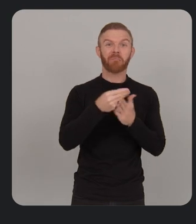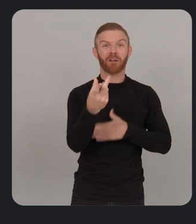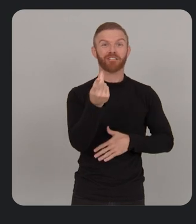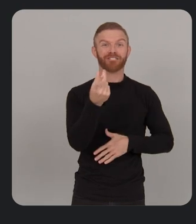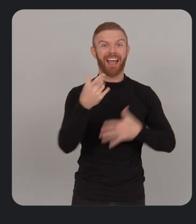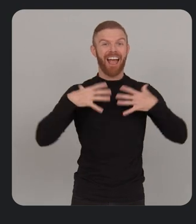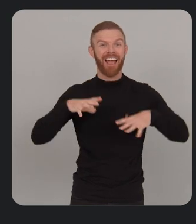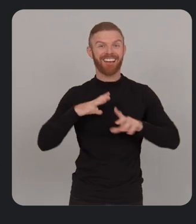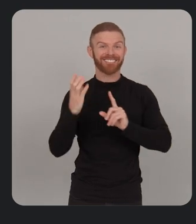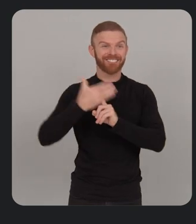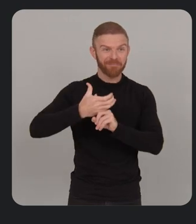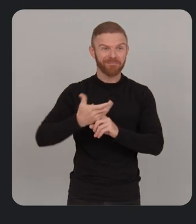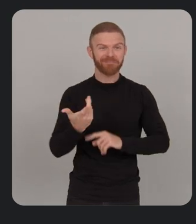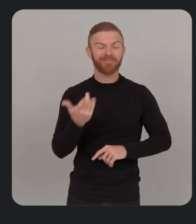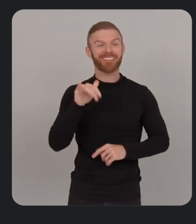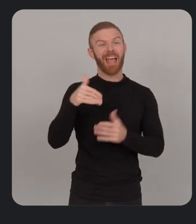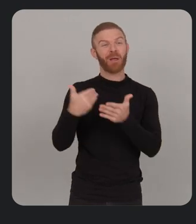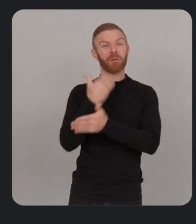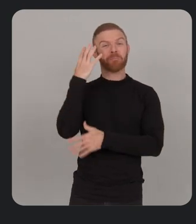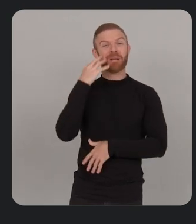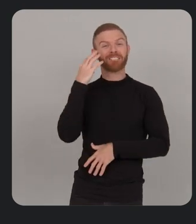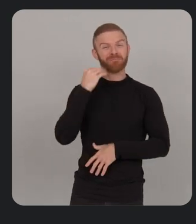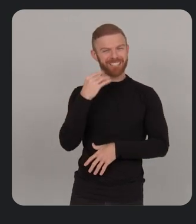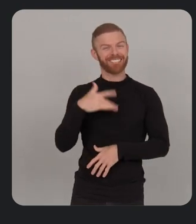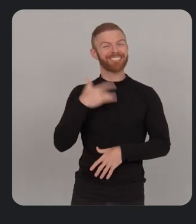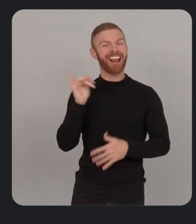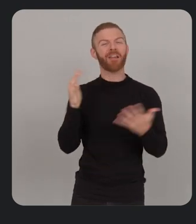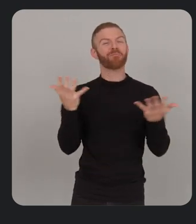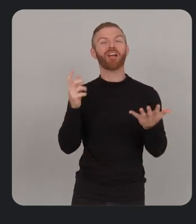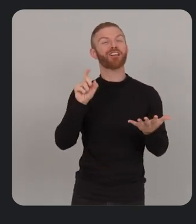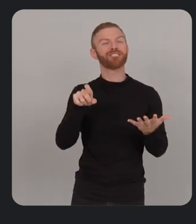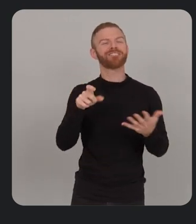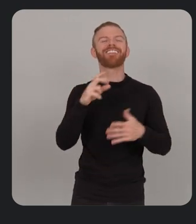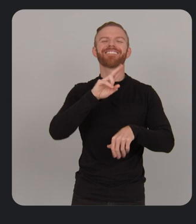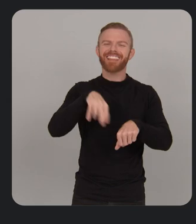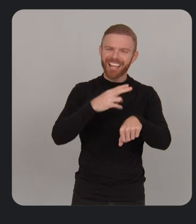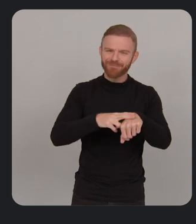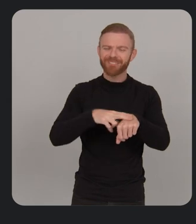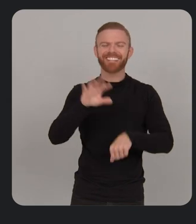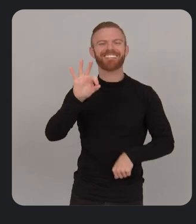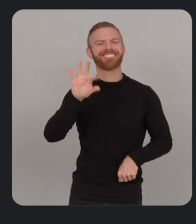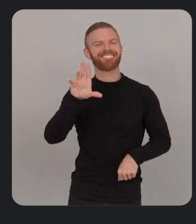this new experience feels like shopping should natural and fun